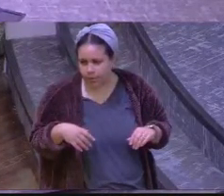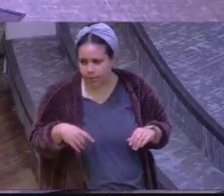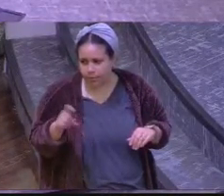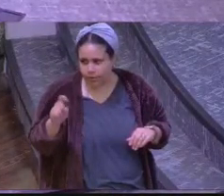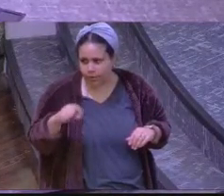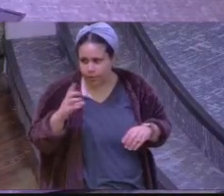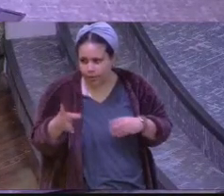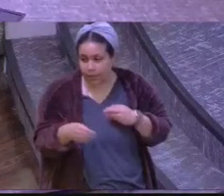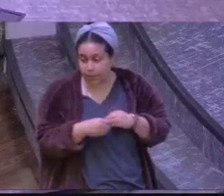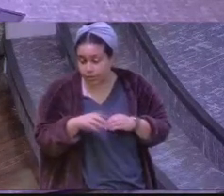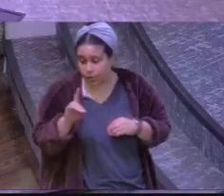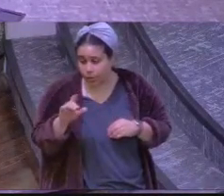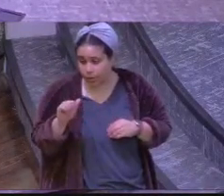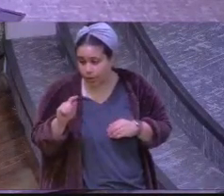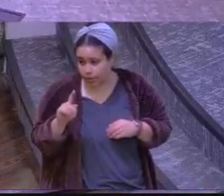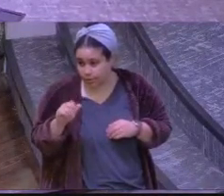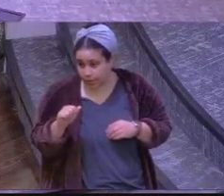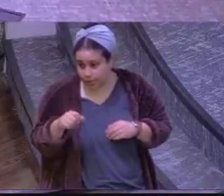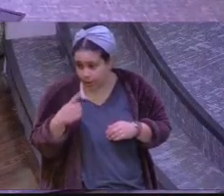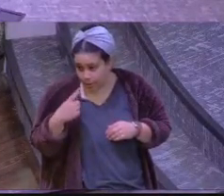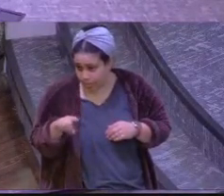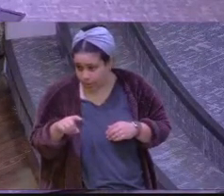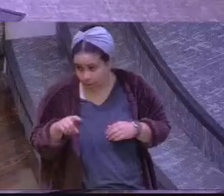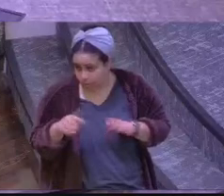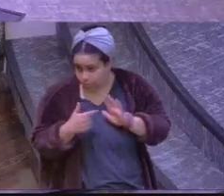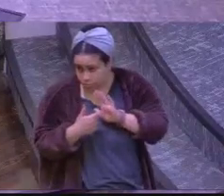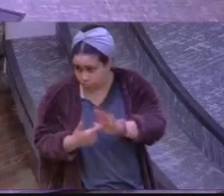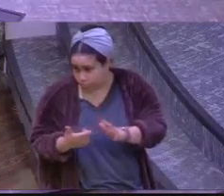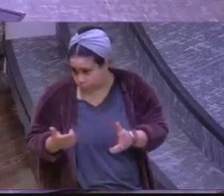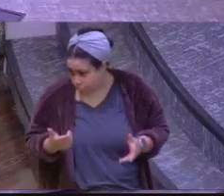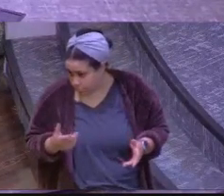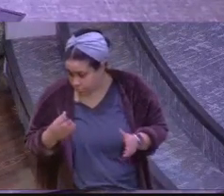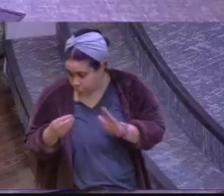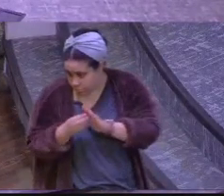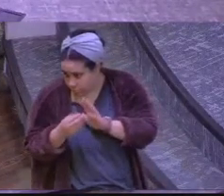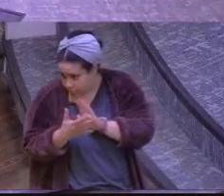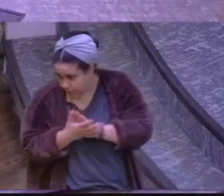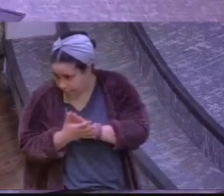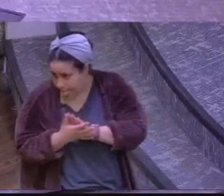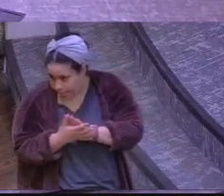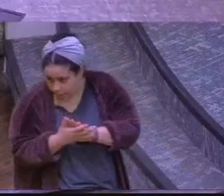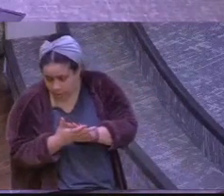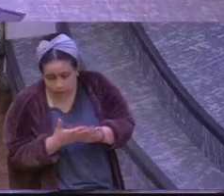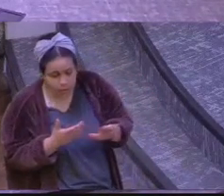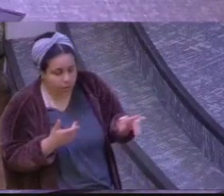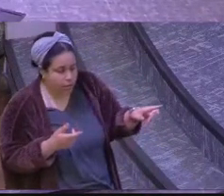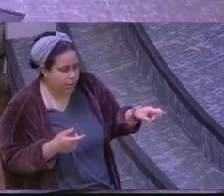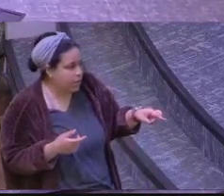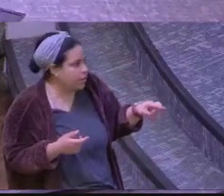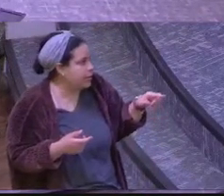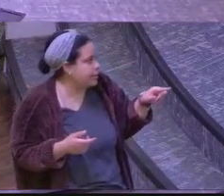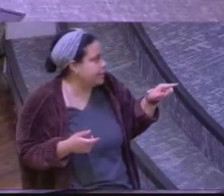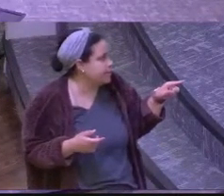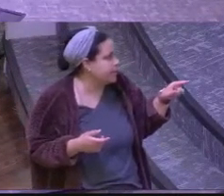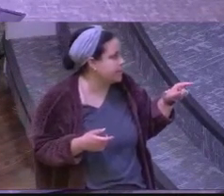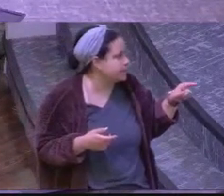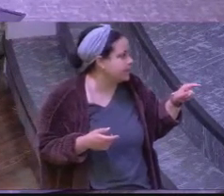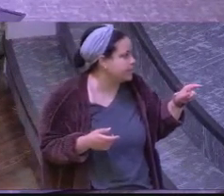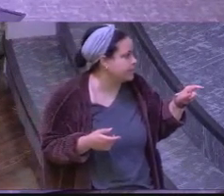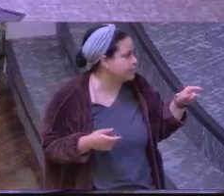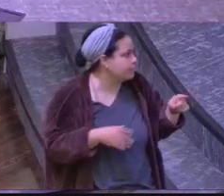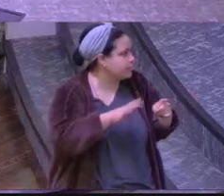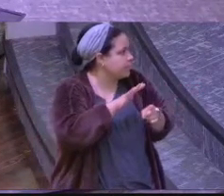additional data, we do not mind. I don't mind pulling that at all. All right. I'll take a look at what you provide us, and I'll ask you. Yeah, I mean, again. But that is a very